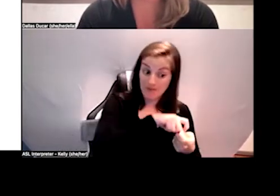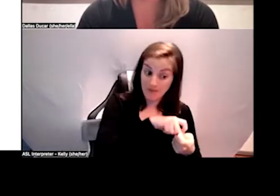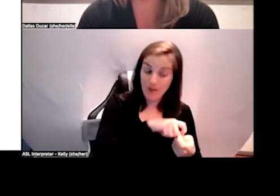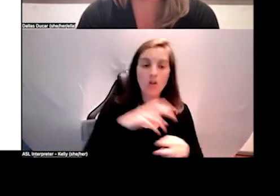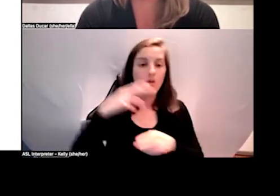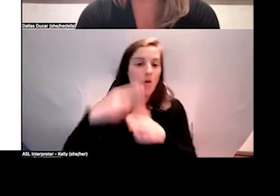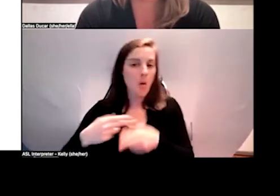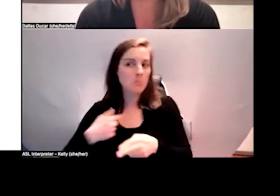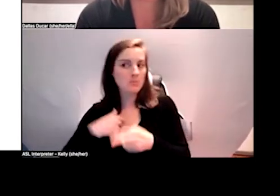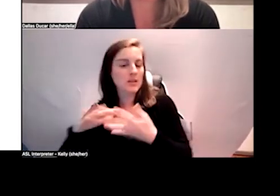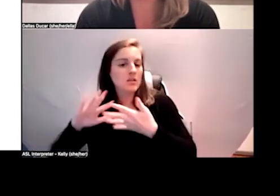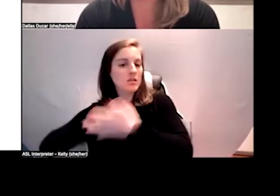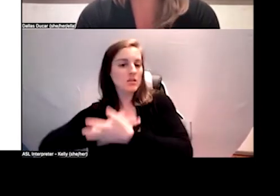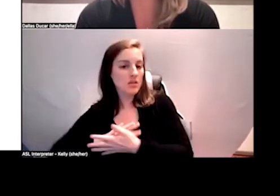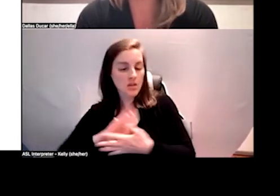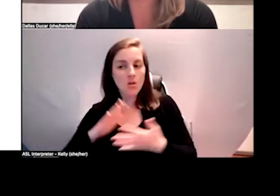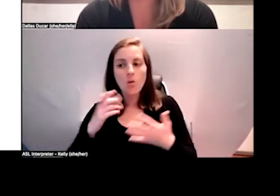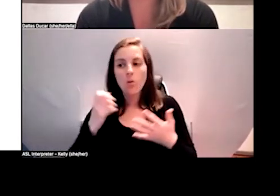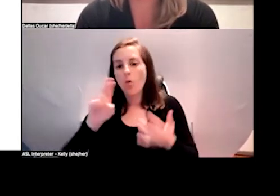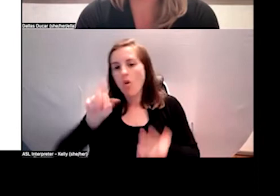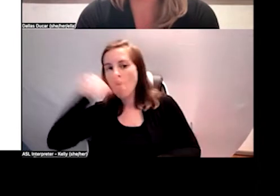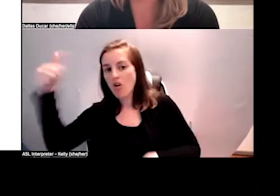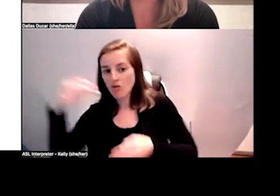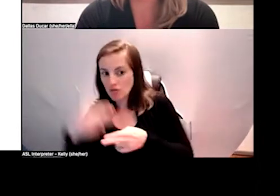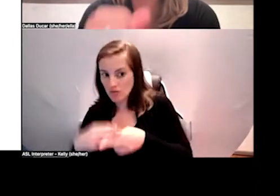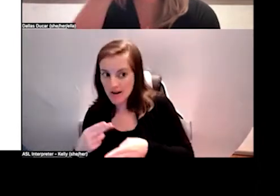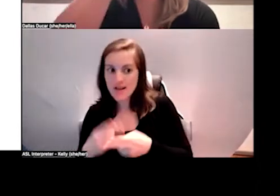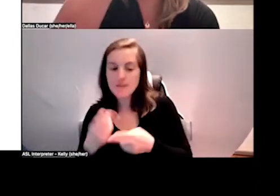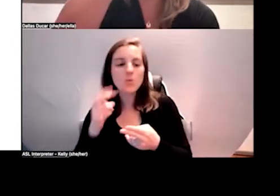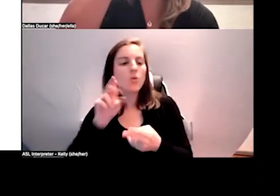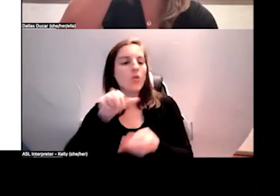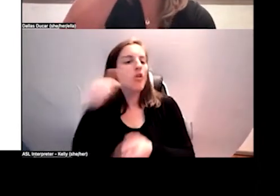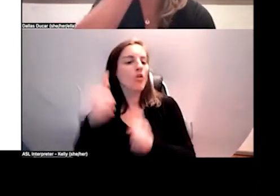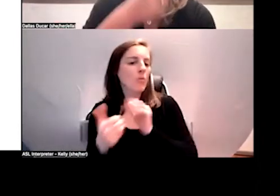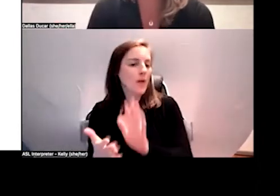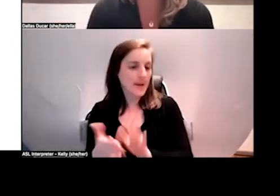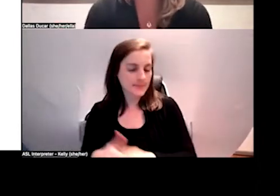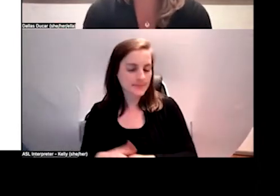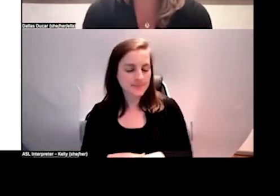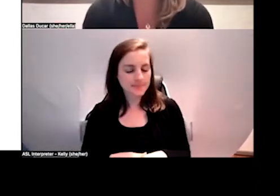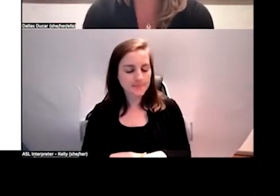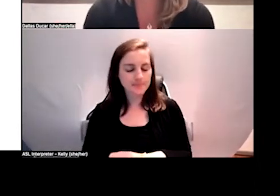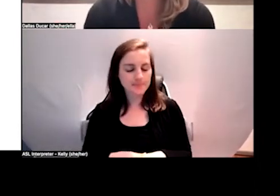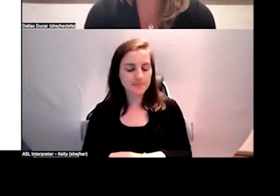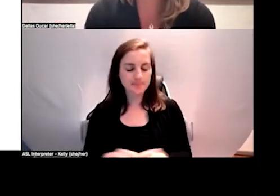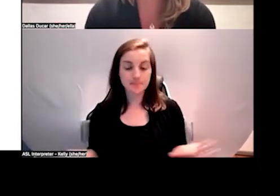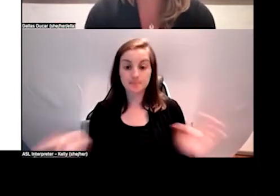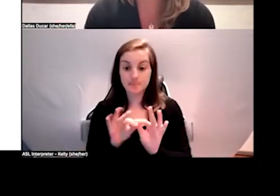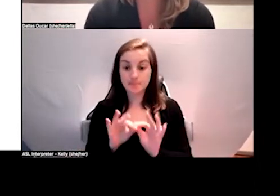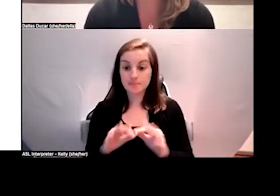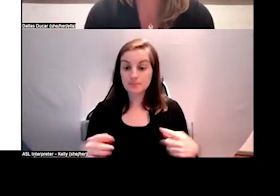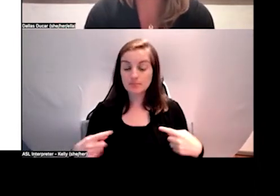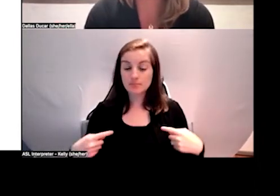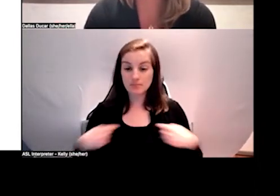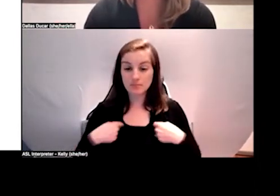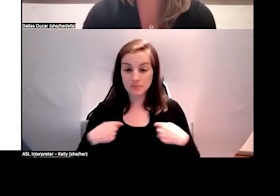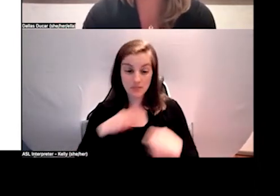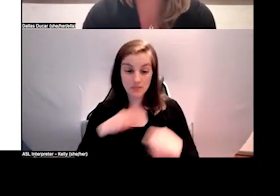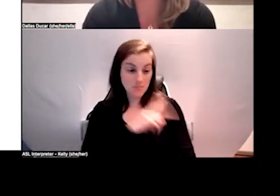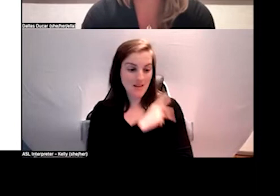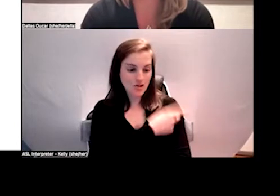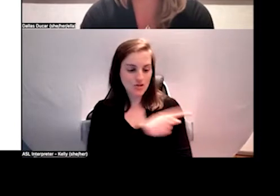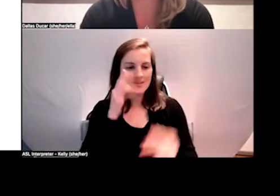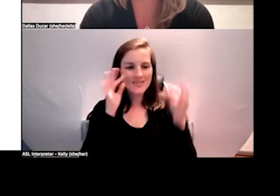certain way. And then also at the same time, you deciding when you pause, when